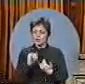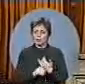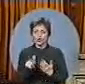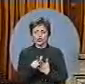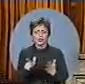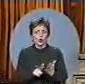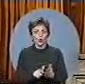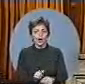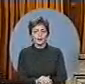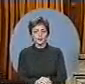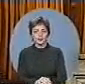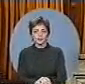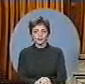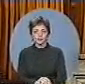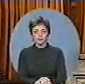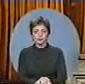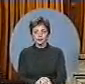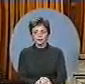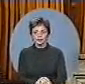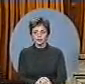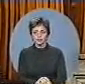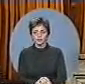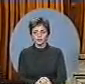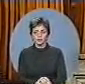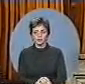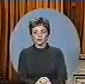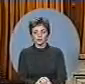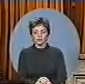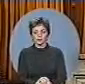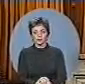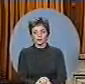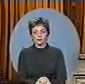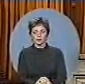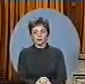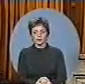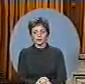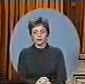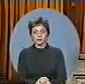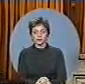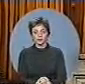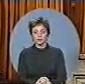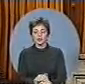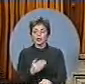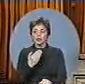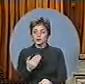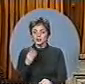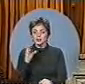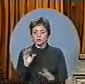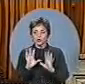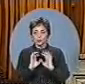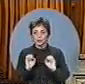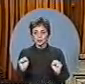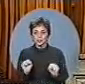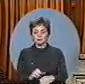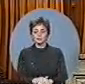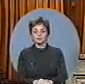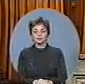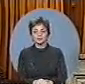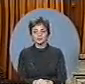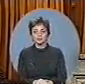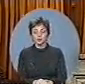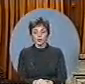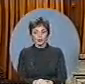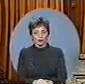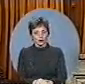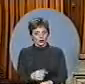Honourable Member for Wetaskiwin. Thank you, Mr. Speaker. Mr. Speaker, I'm alarmed to hear that opposition parties are